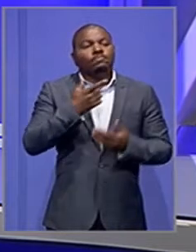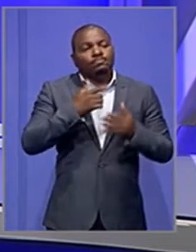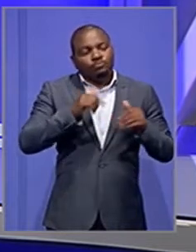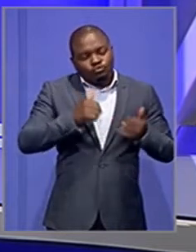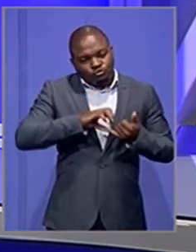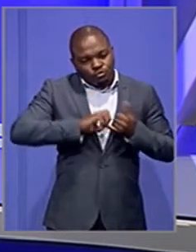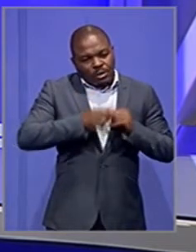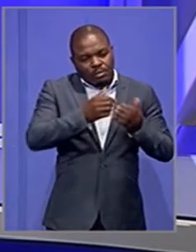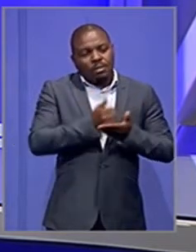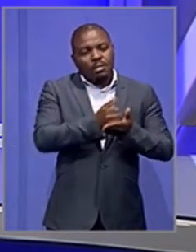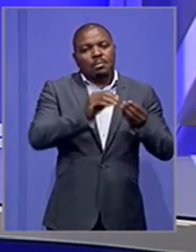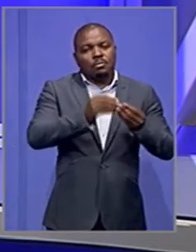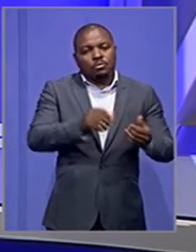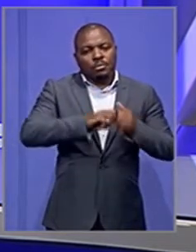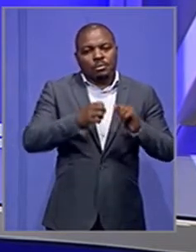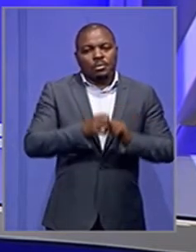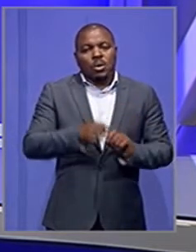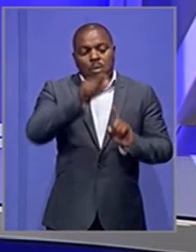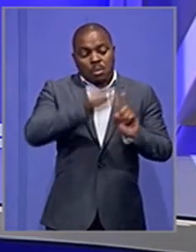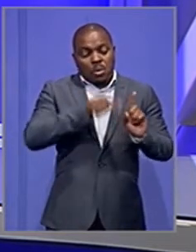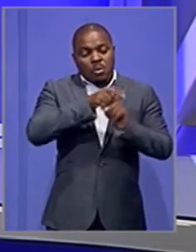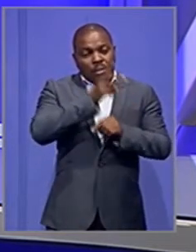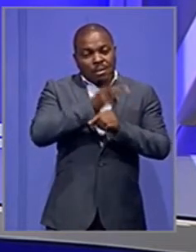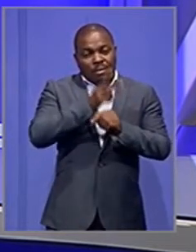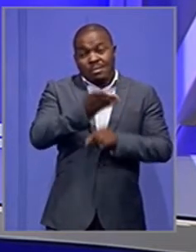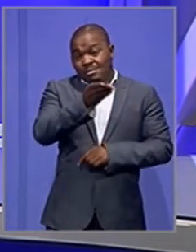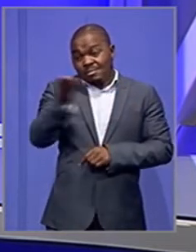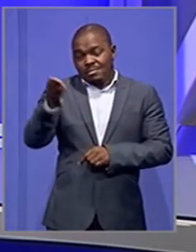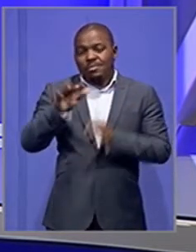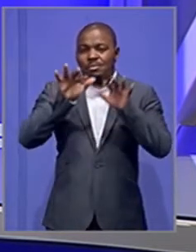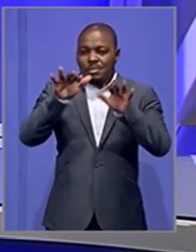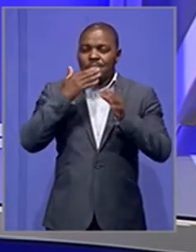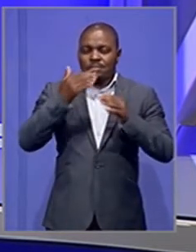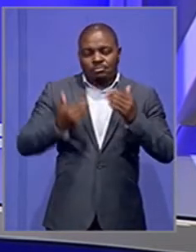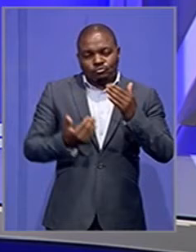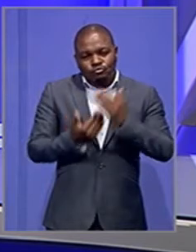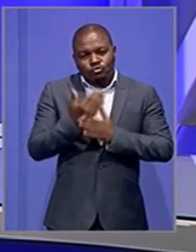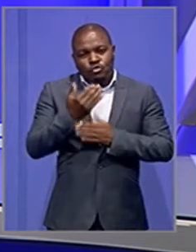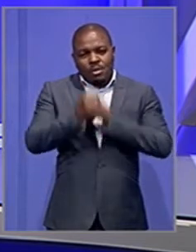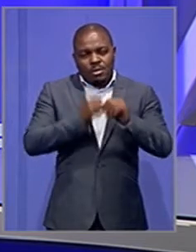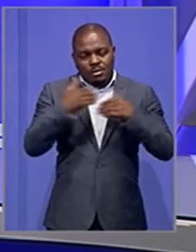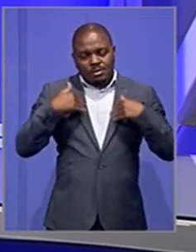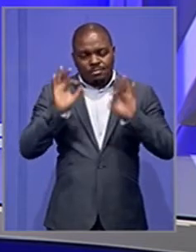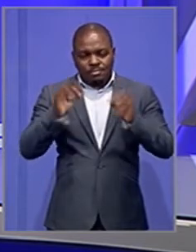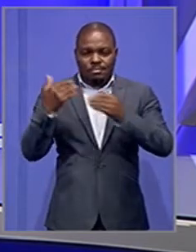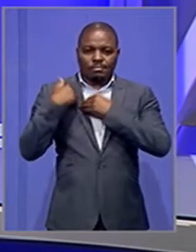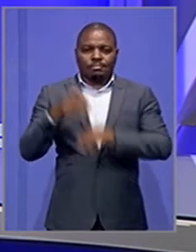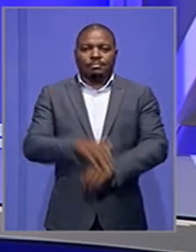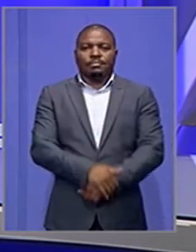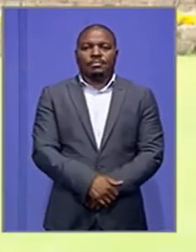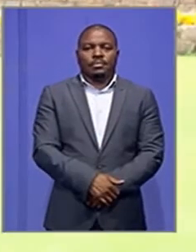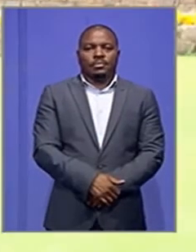a. Motlatsa moporesidente o ikuetse gape go setšhaba go tsena mo ngwageng o montšhwa ka maikarabelo.